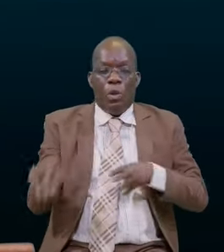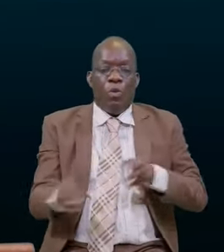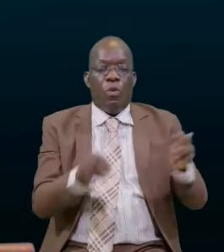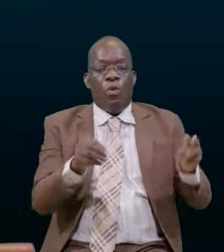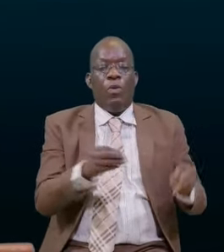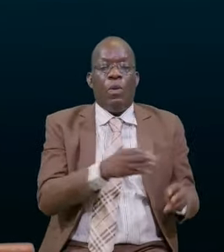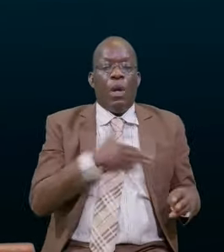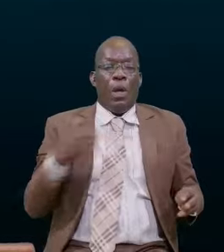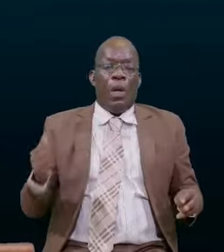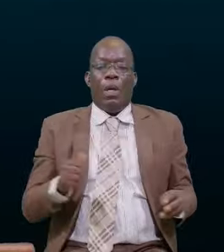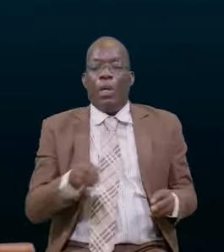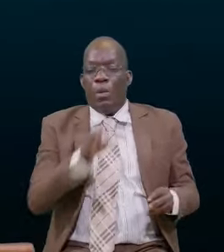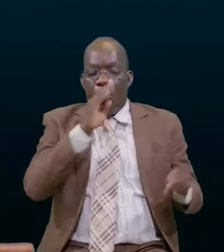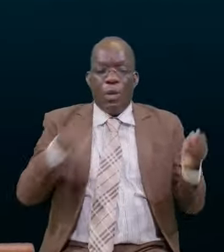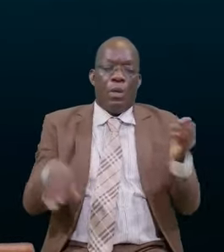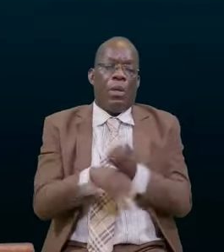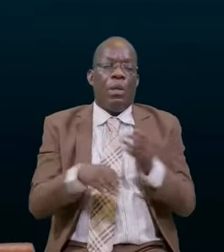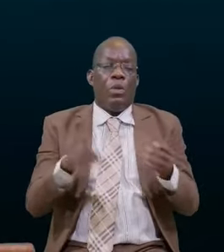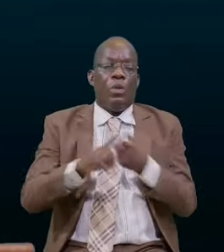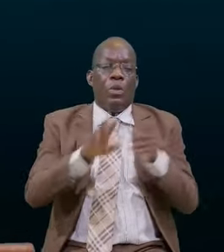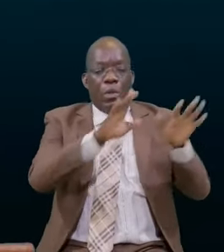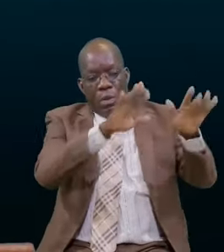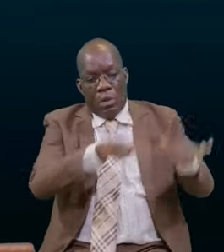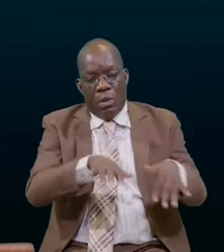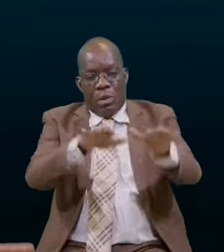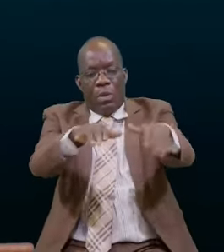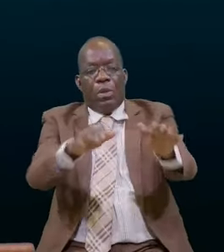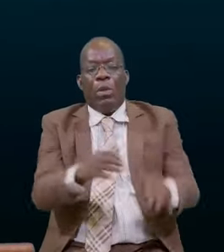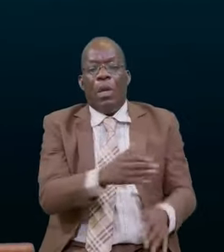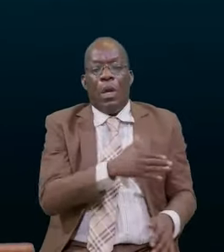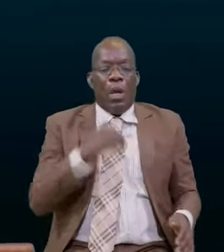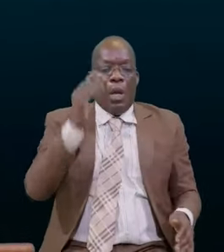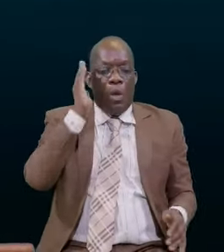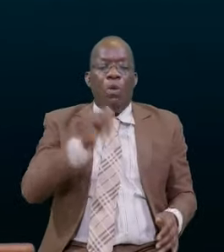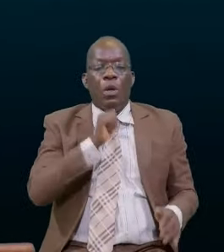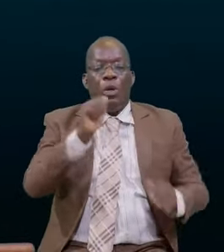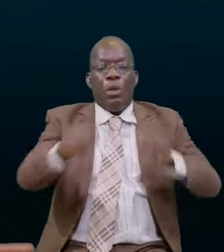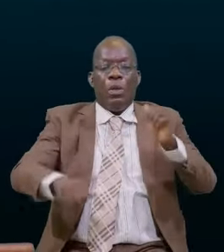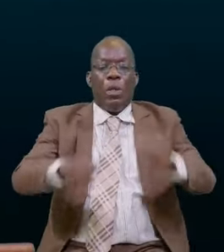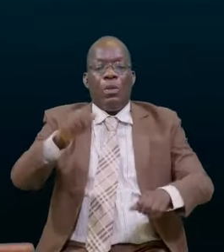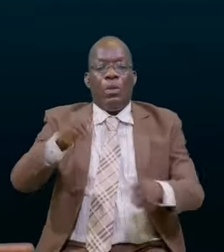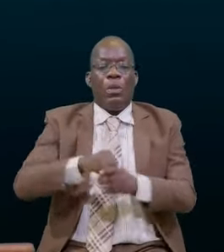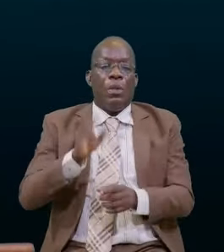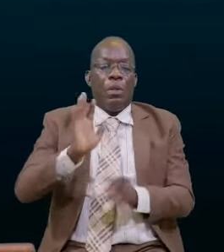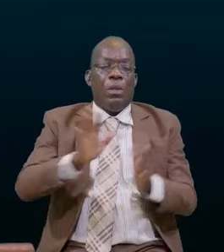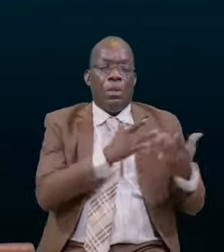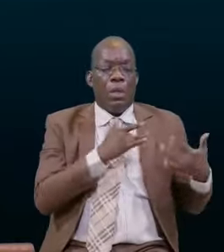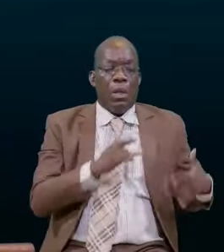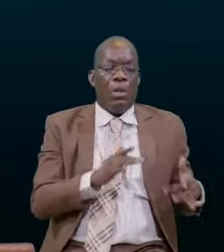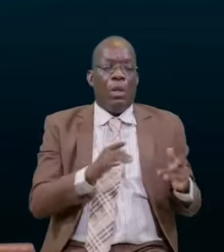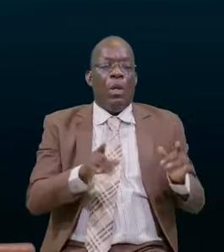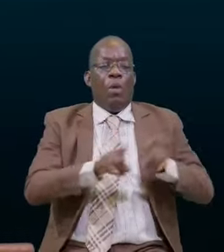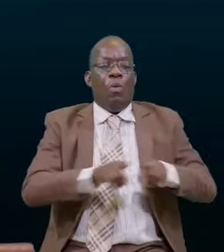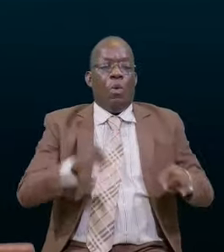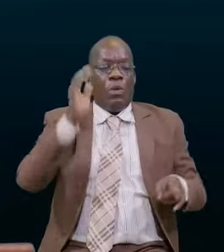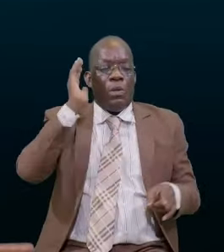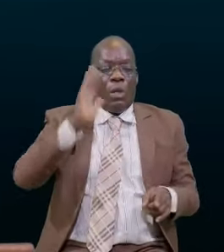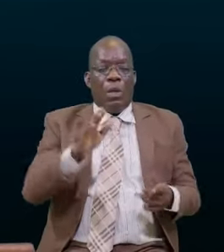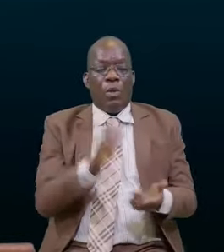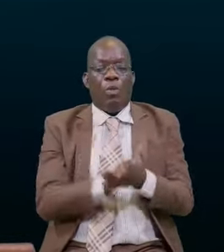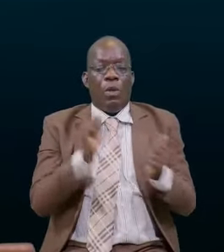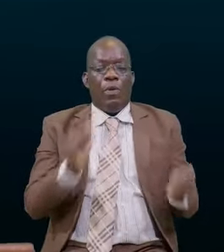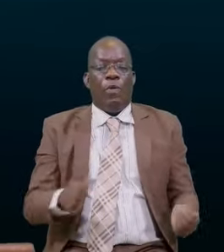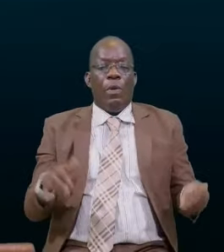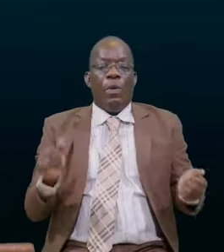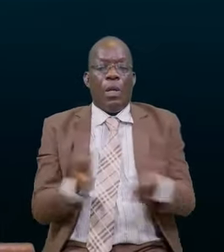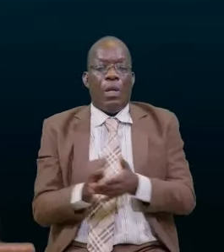doubt in his heart but shall believe that those things which is said shall come to pass he shall have whatever you say